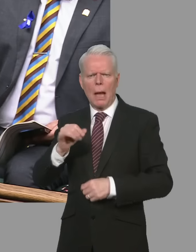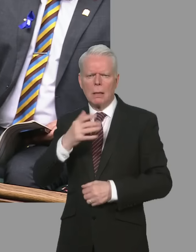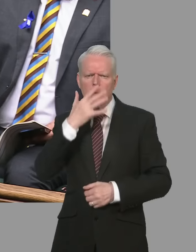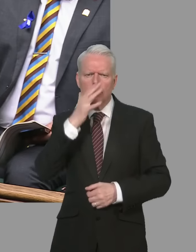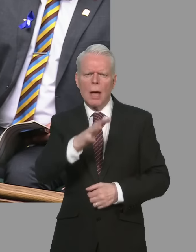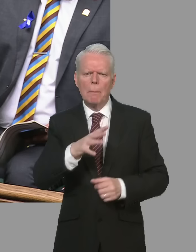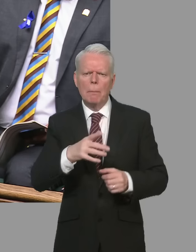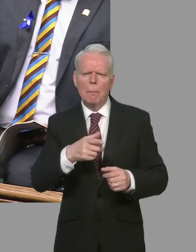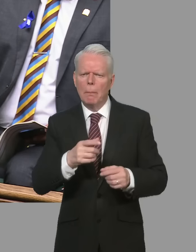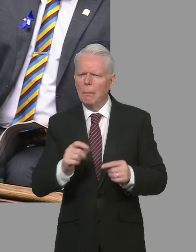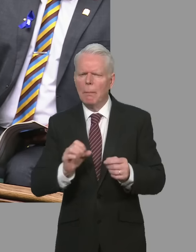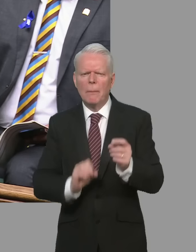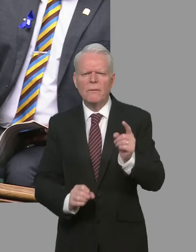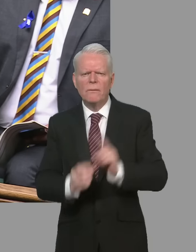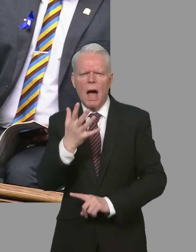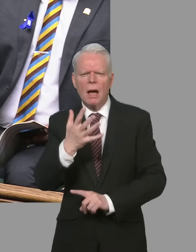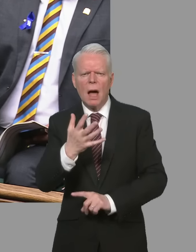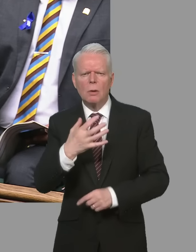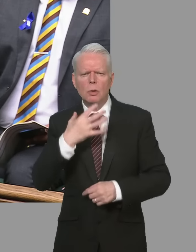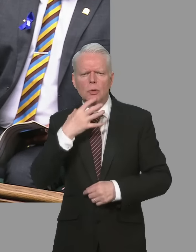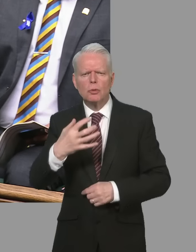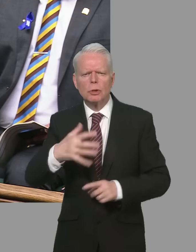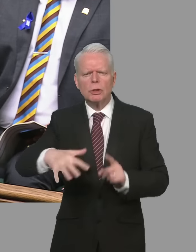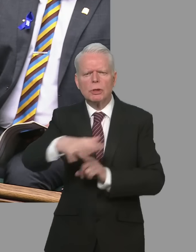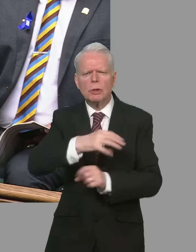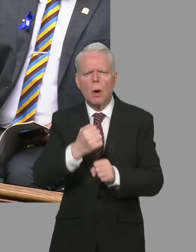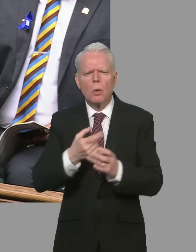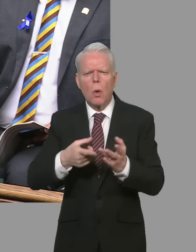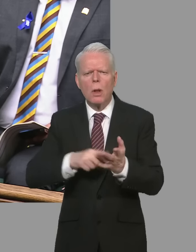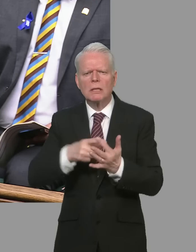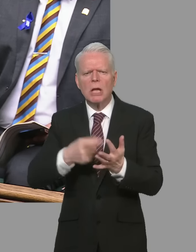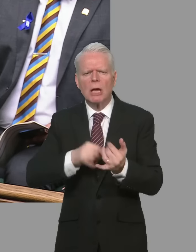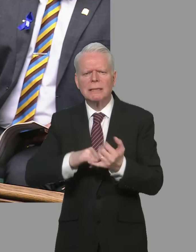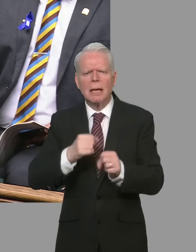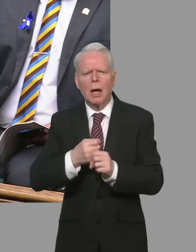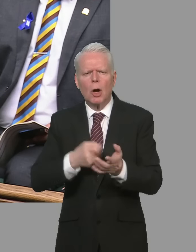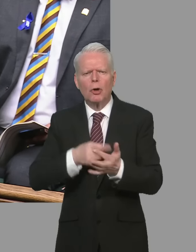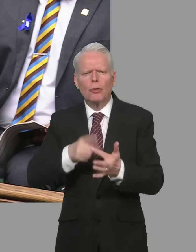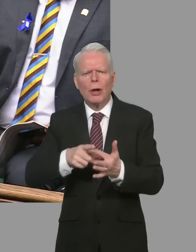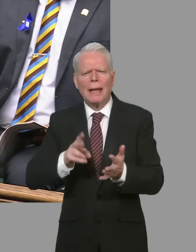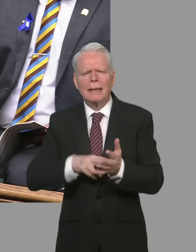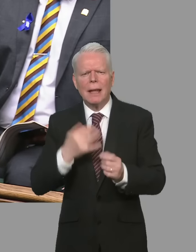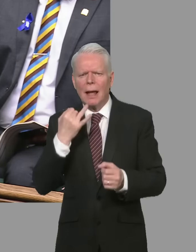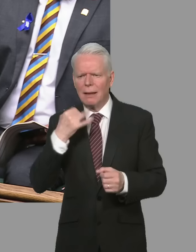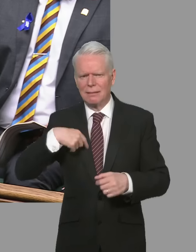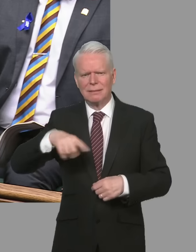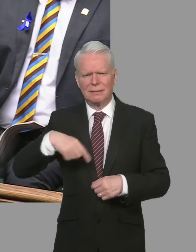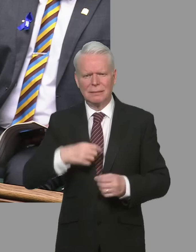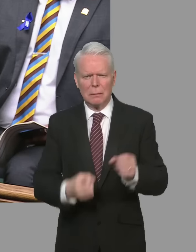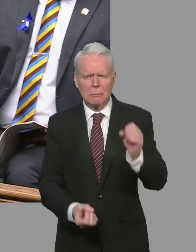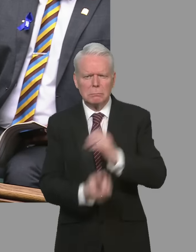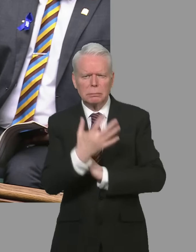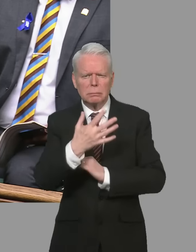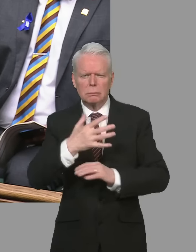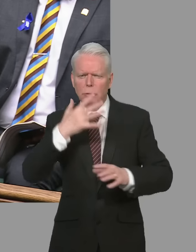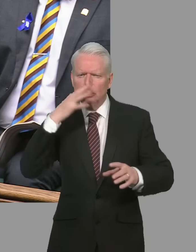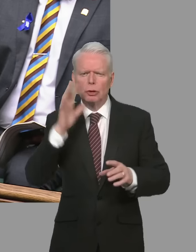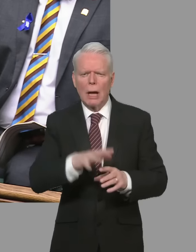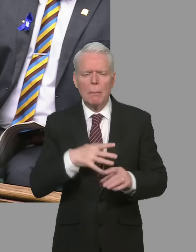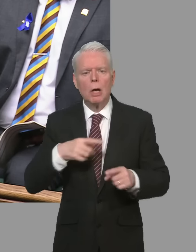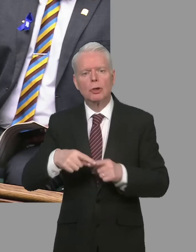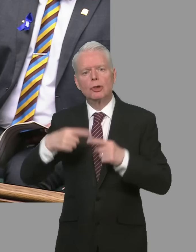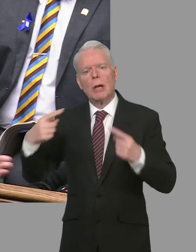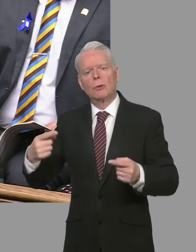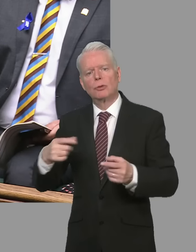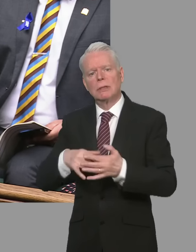outrageous comments last week about the community iftar in Trafalgar Square, seemingly supported by the leader of the